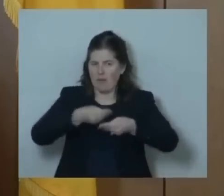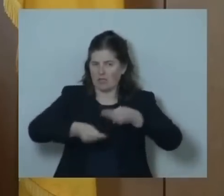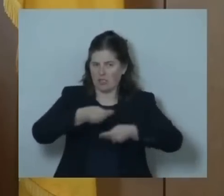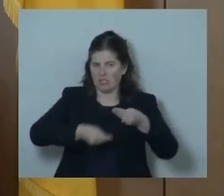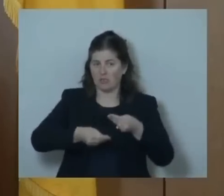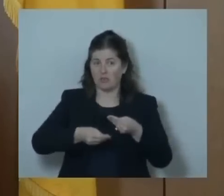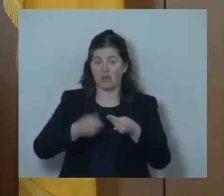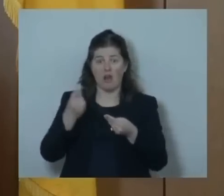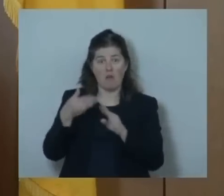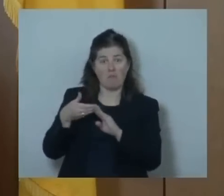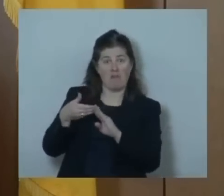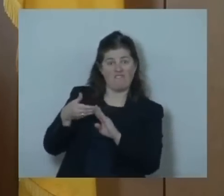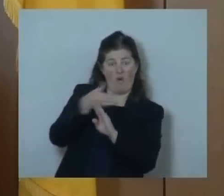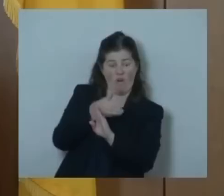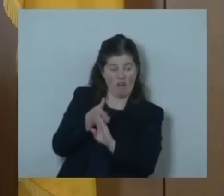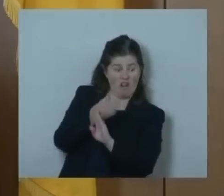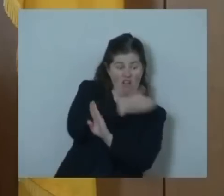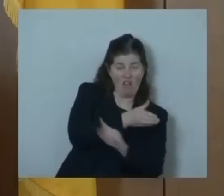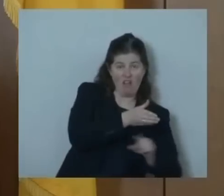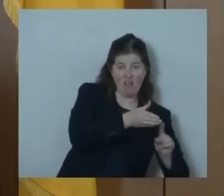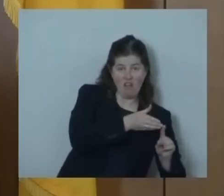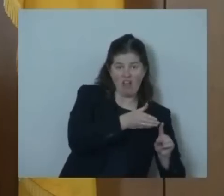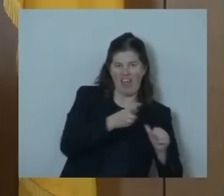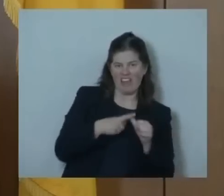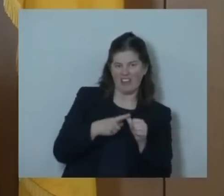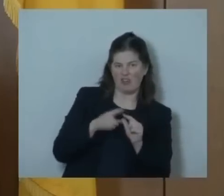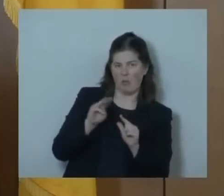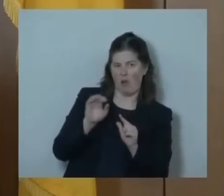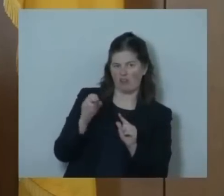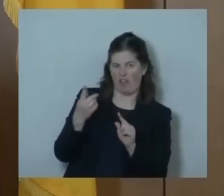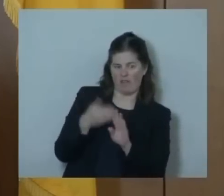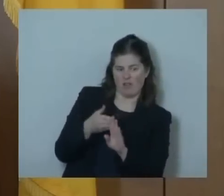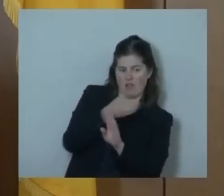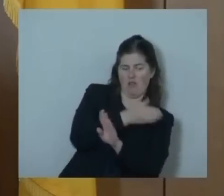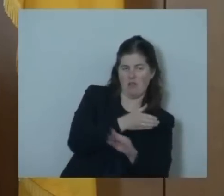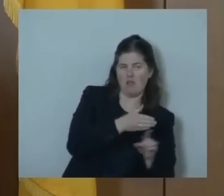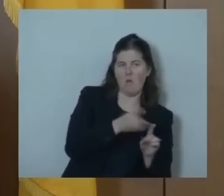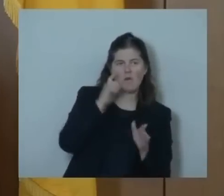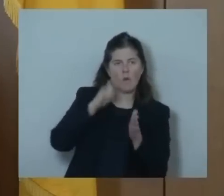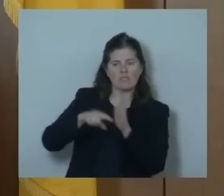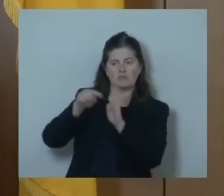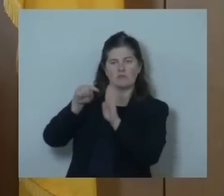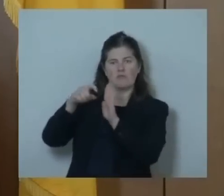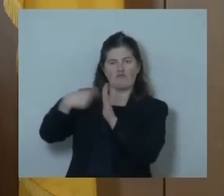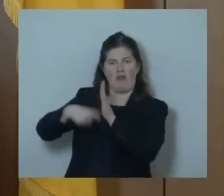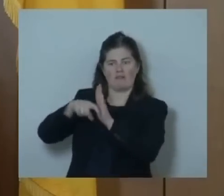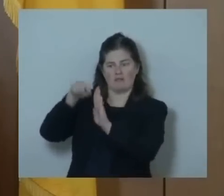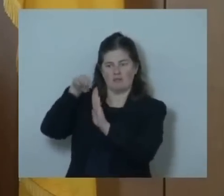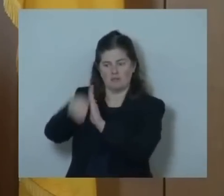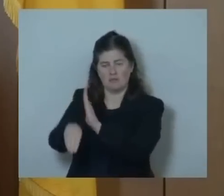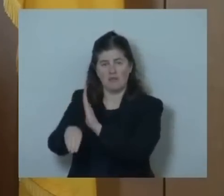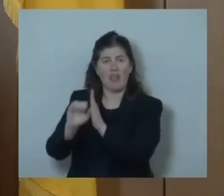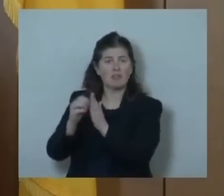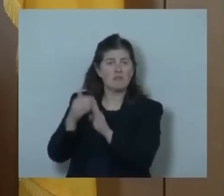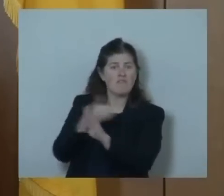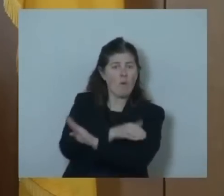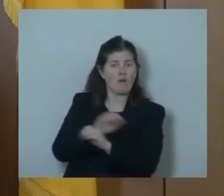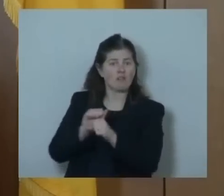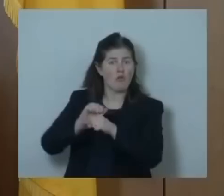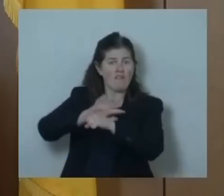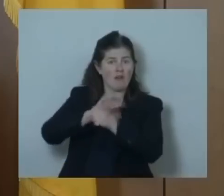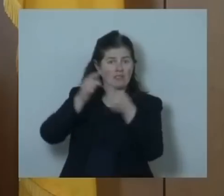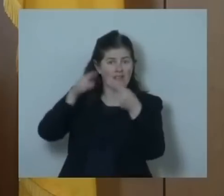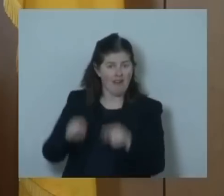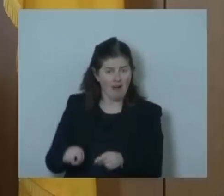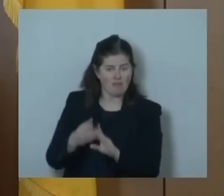before that, the oil and gas, the initial, a reduction in prices, and before COVID-19 was